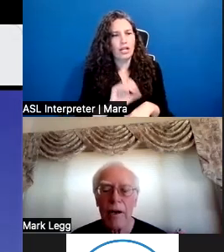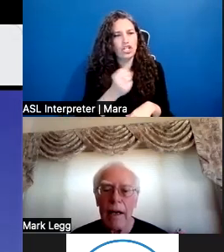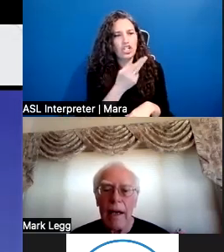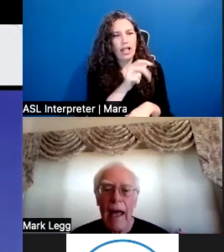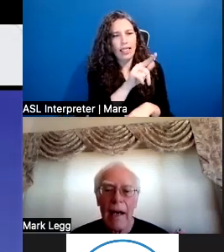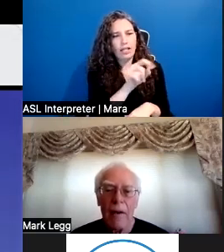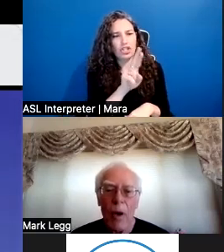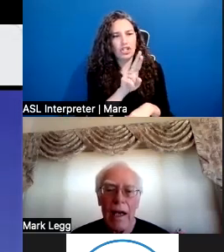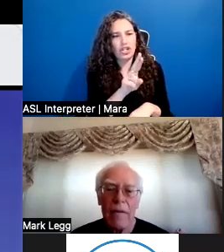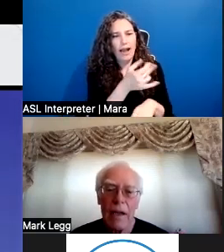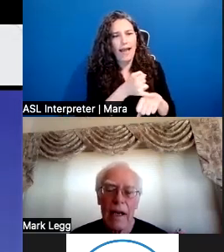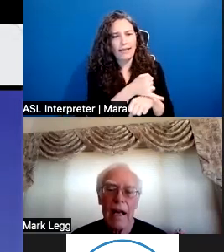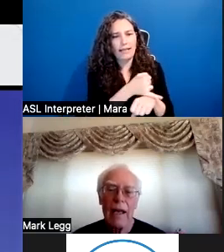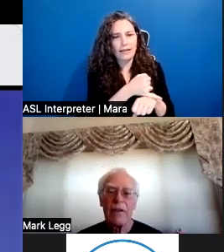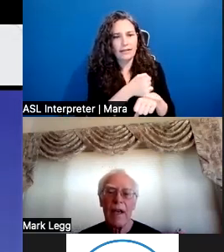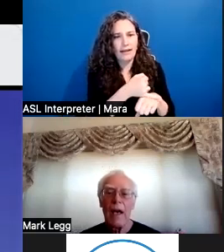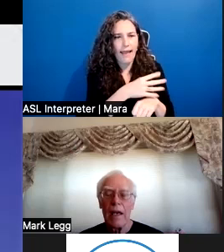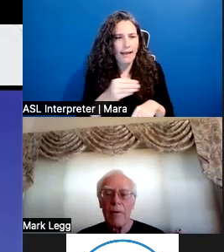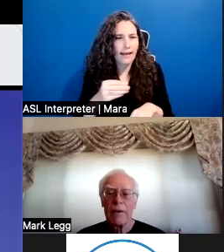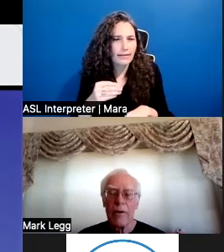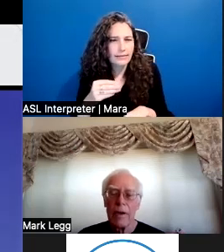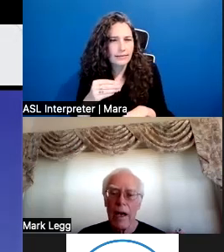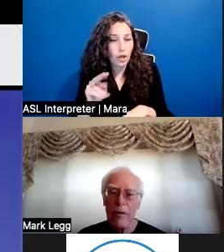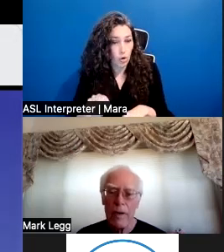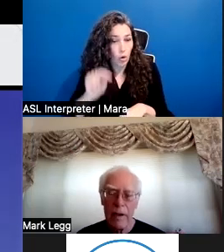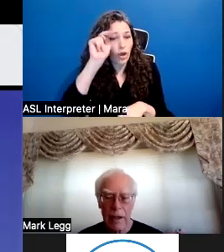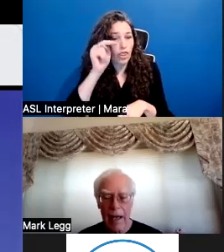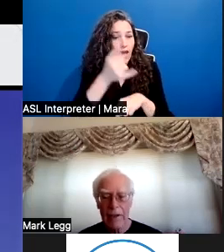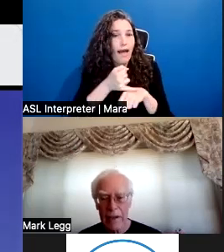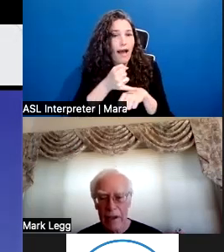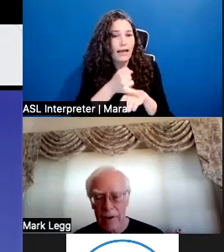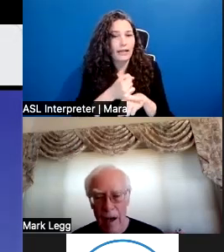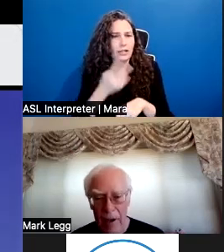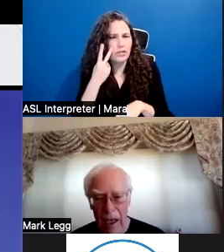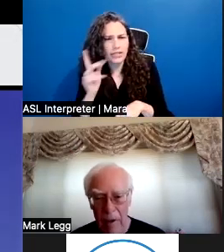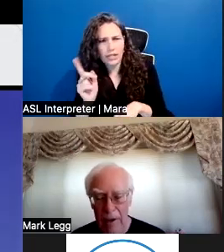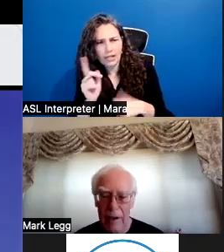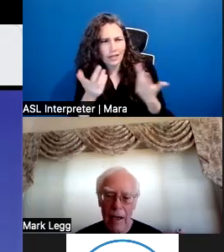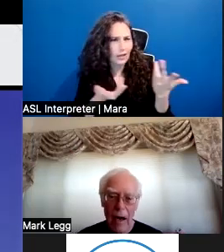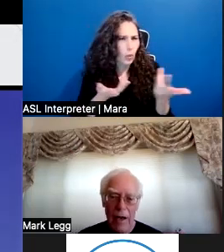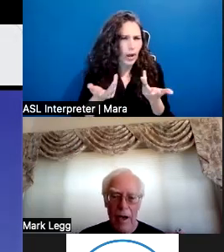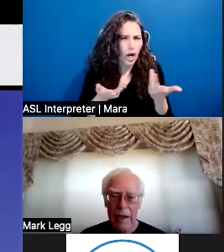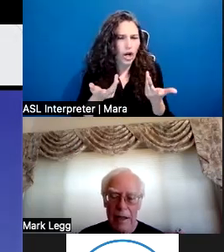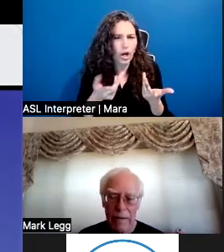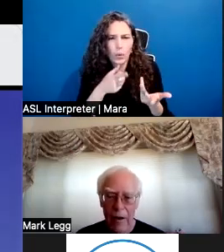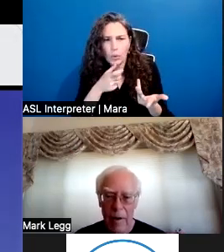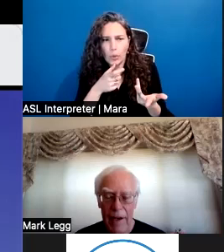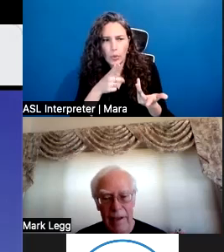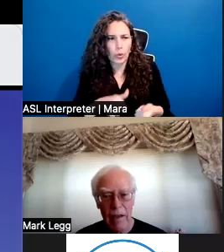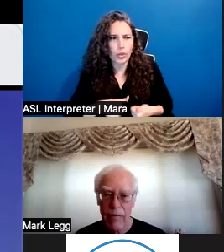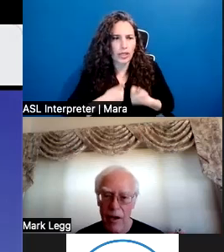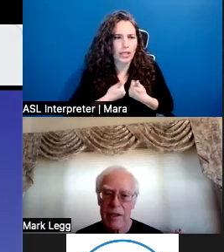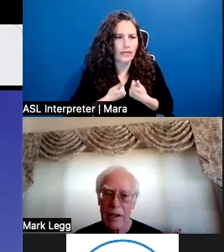Coronado. And the wave, a colleague was saying, yeah, he was in Coronado when the Alaska tsunami came in. He says, I was trying to catch the ferry,